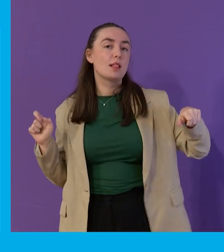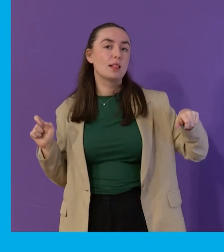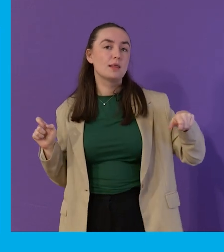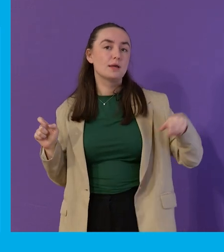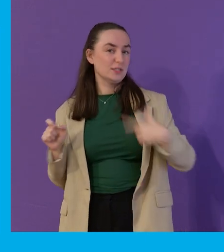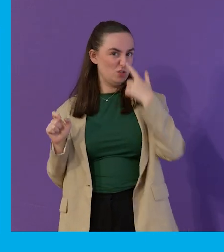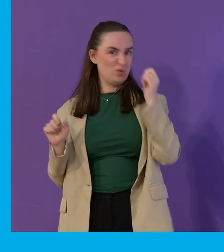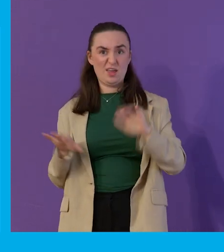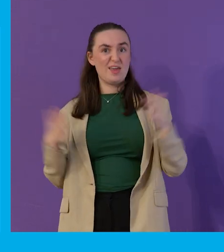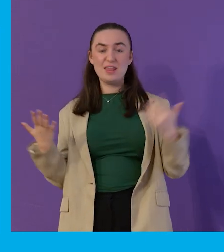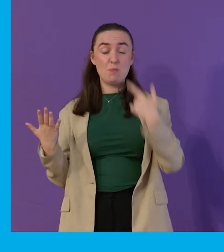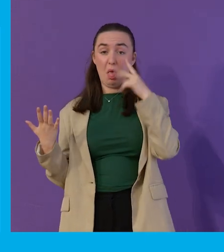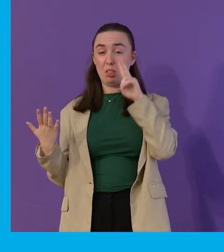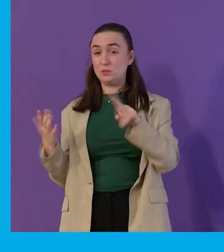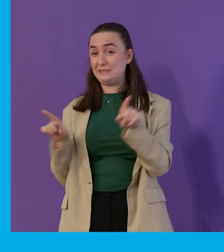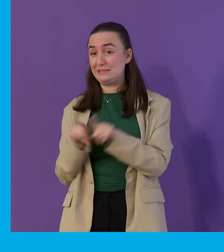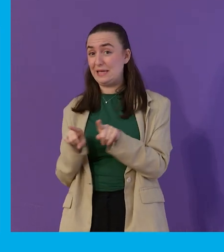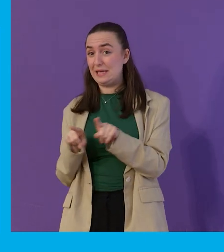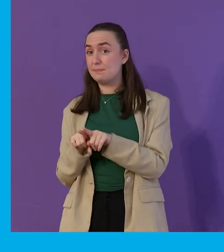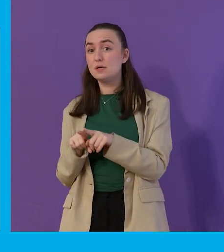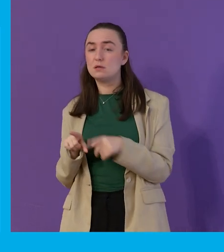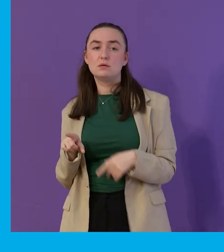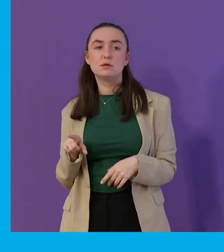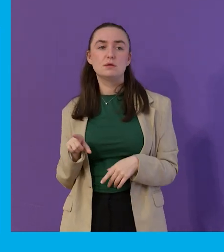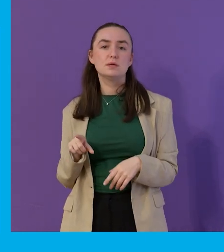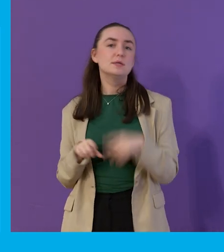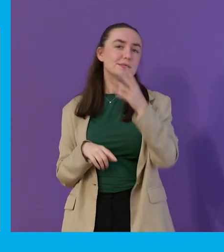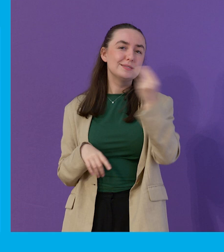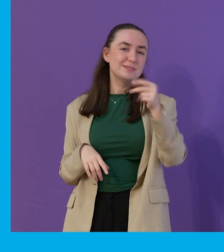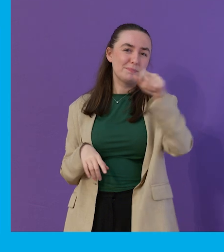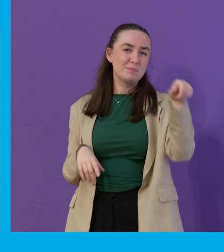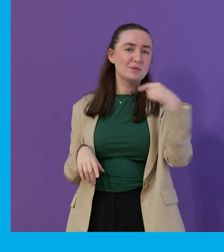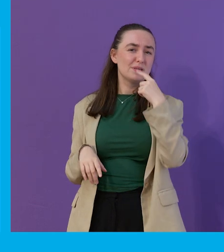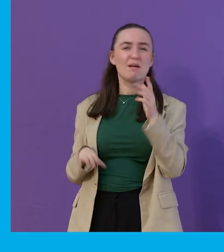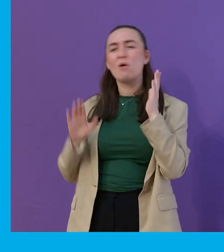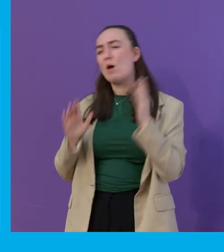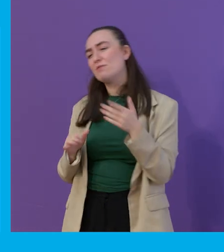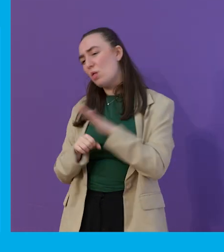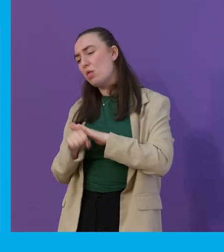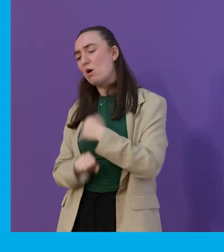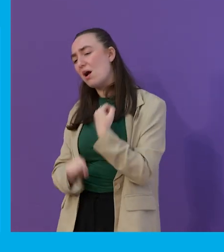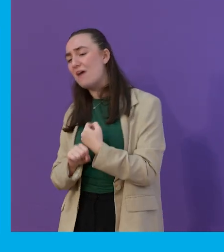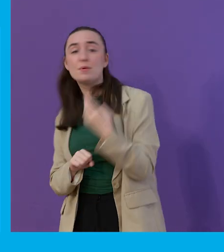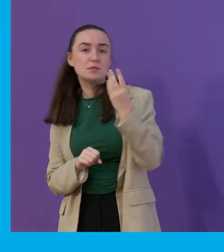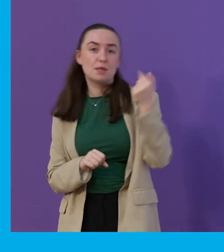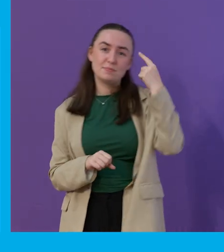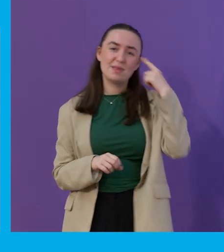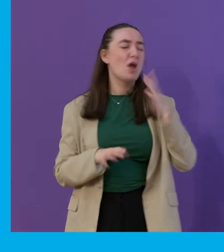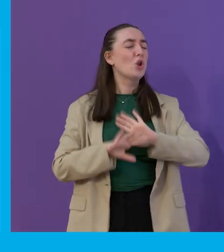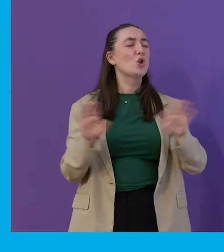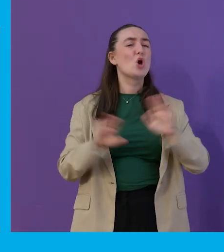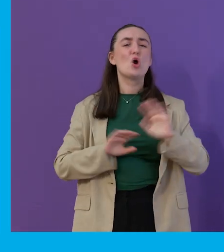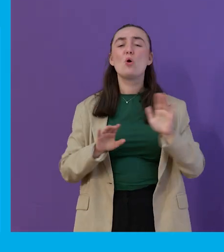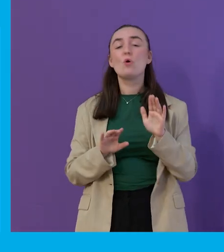so we see in England, some people saying you've got to get rid of two-tier local government, and other people saying, no, you've got to keep it, and you obviously, unitarisation